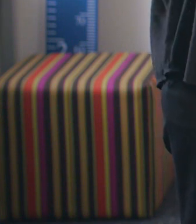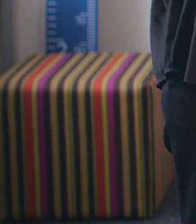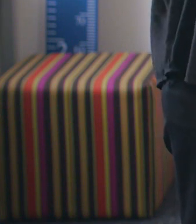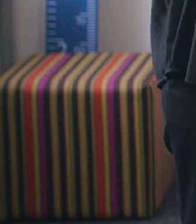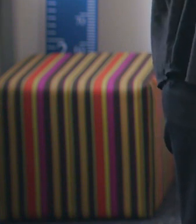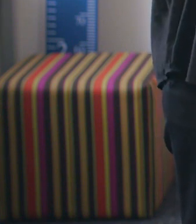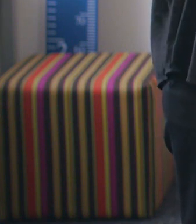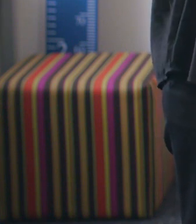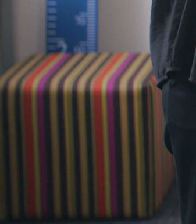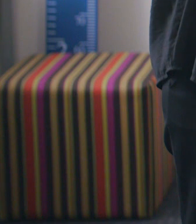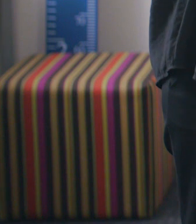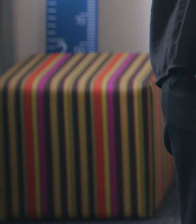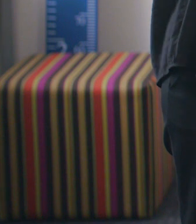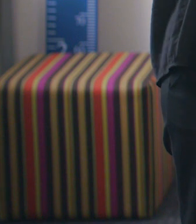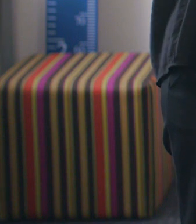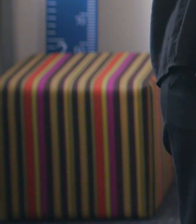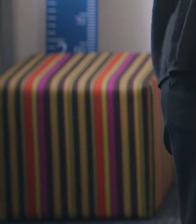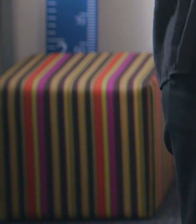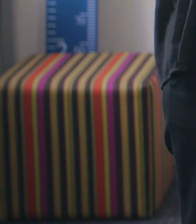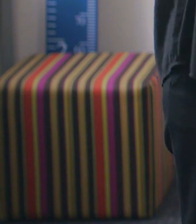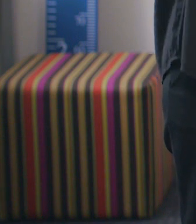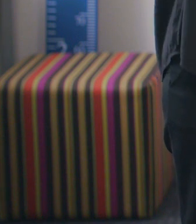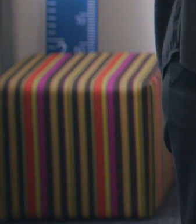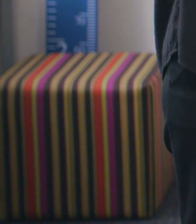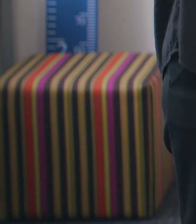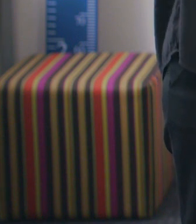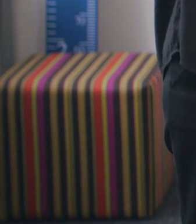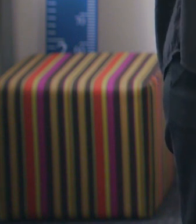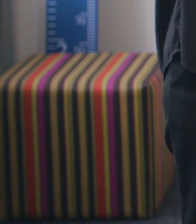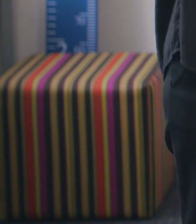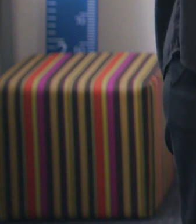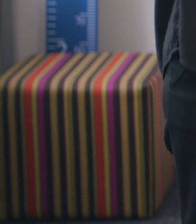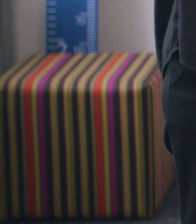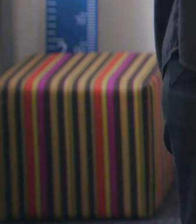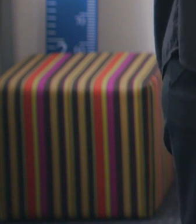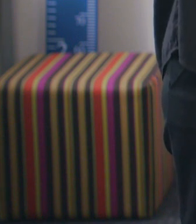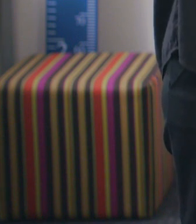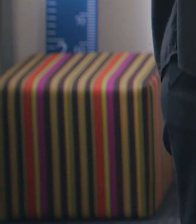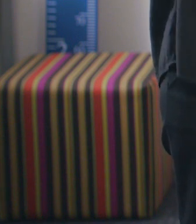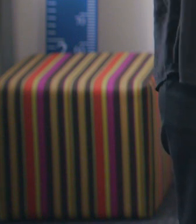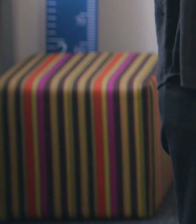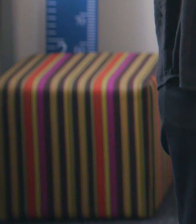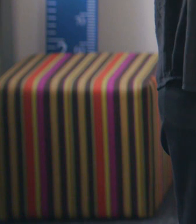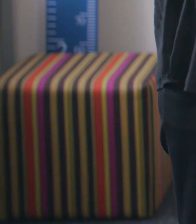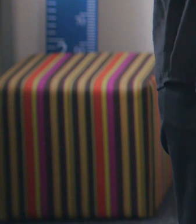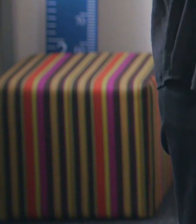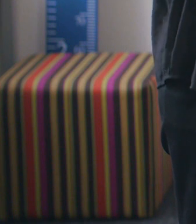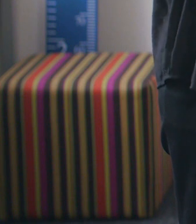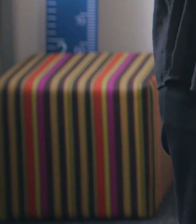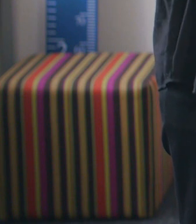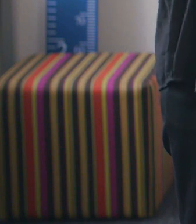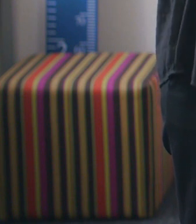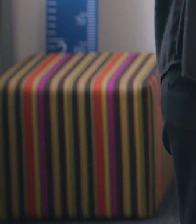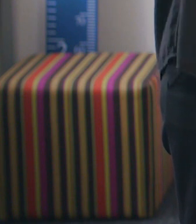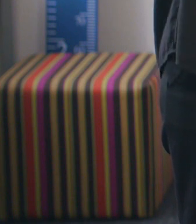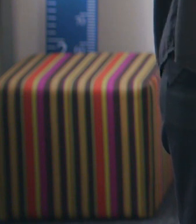3 in your head or out loud, and then breathe out. 1, 2, 3.